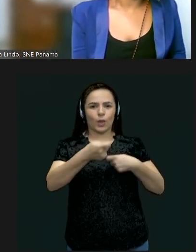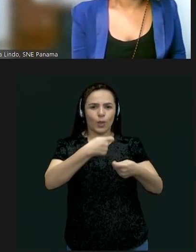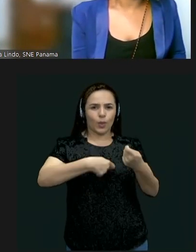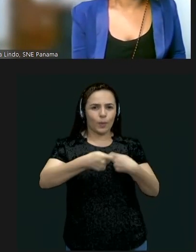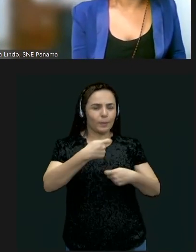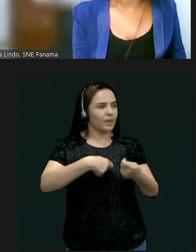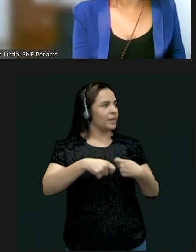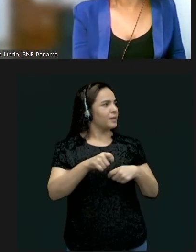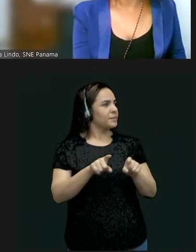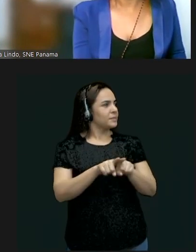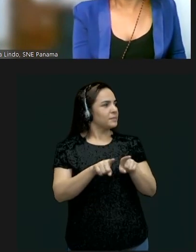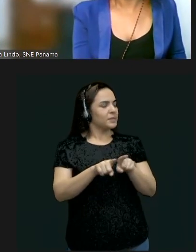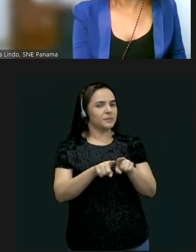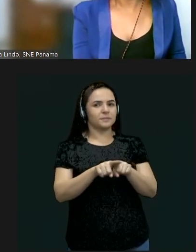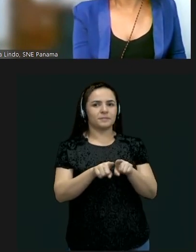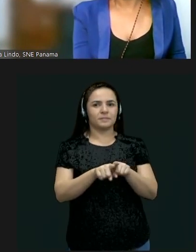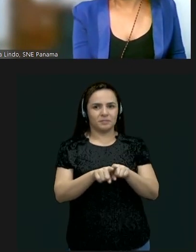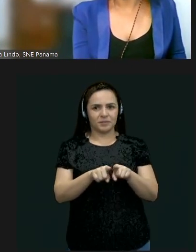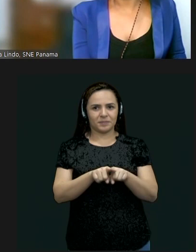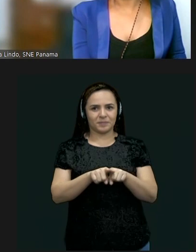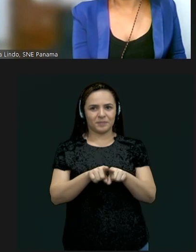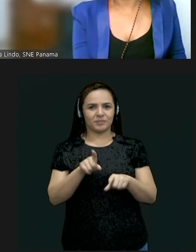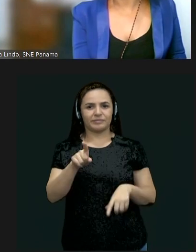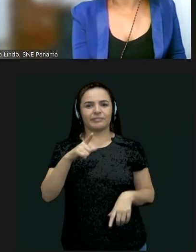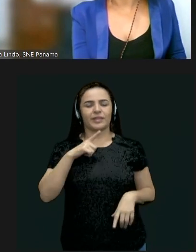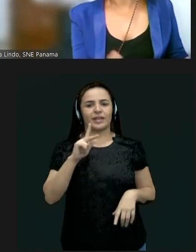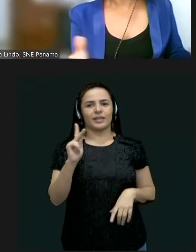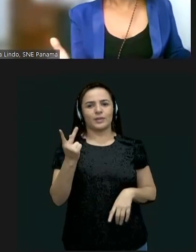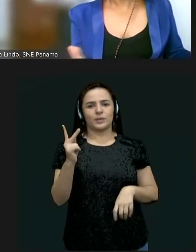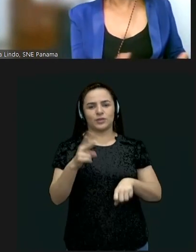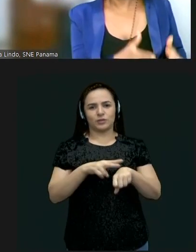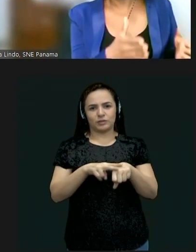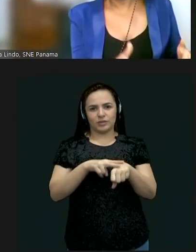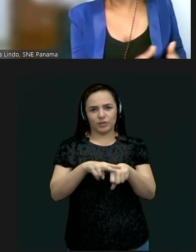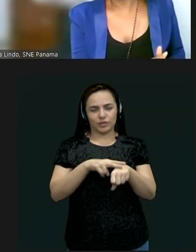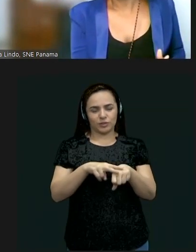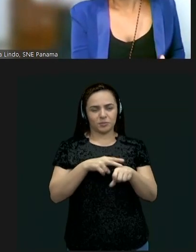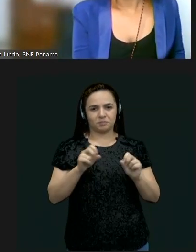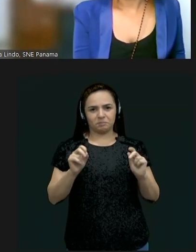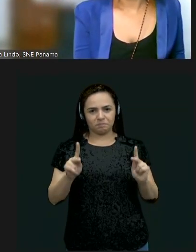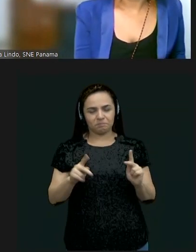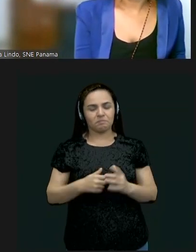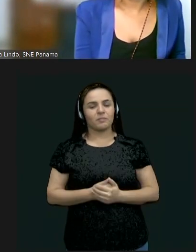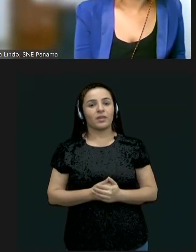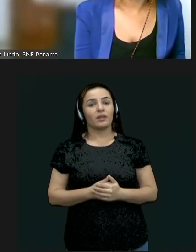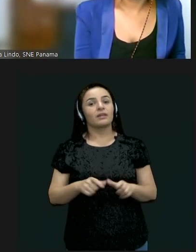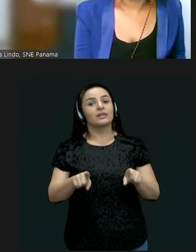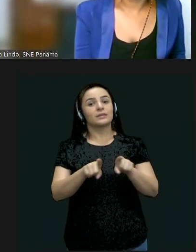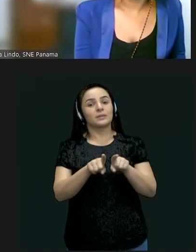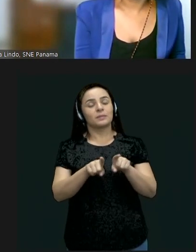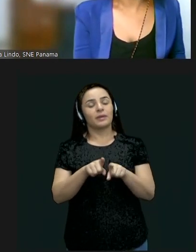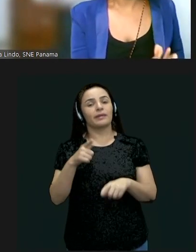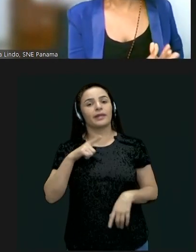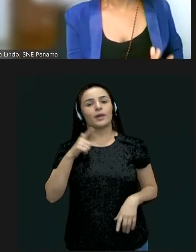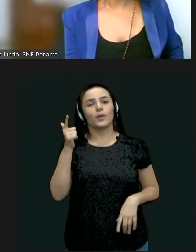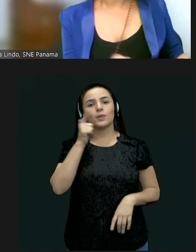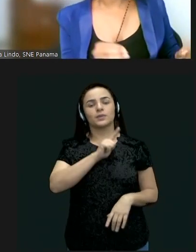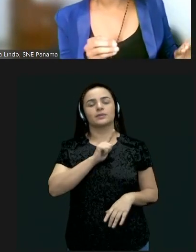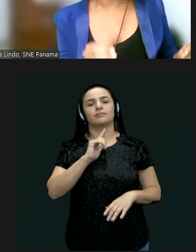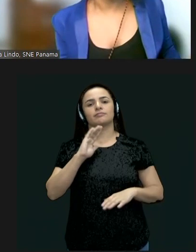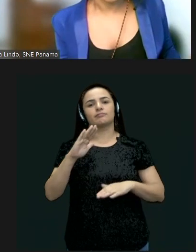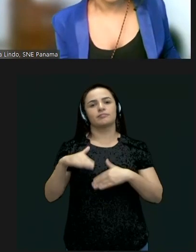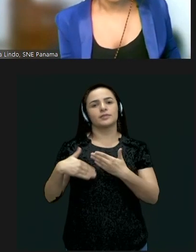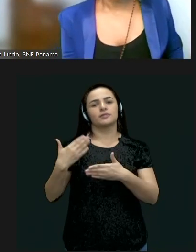circular economy of the green hydrogen market. Having said that, we developed